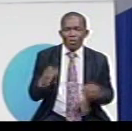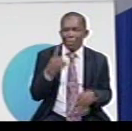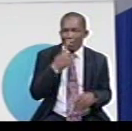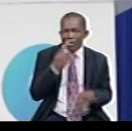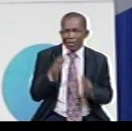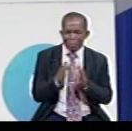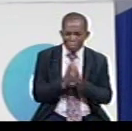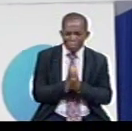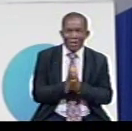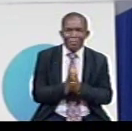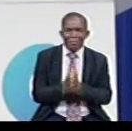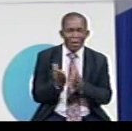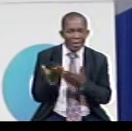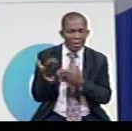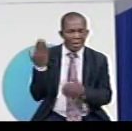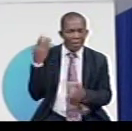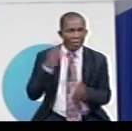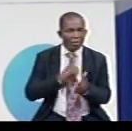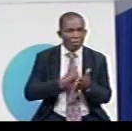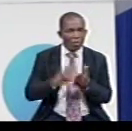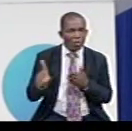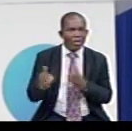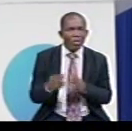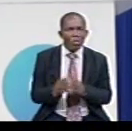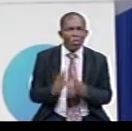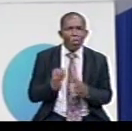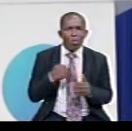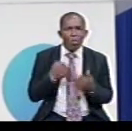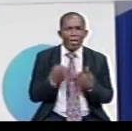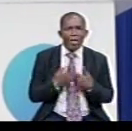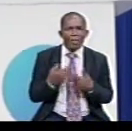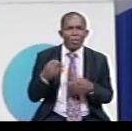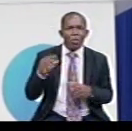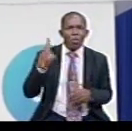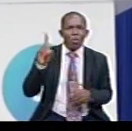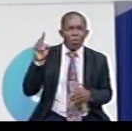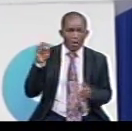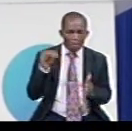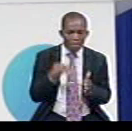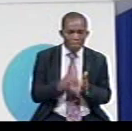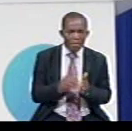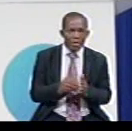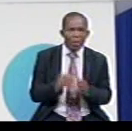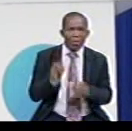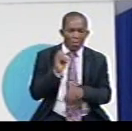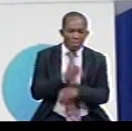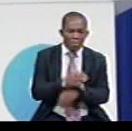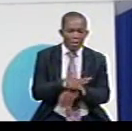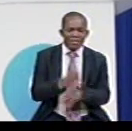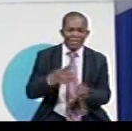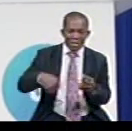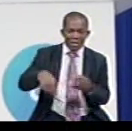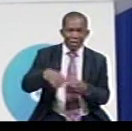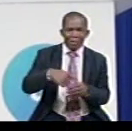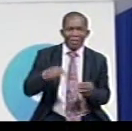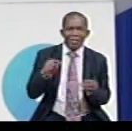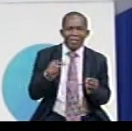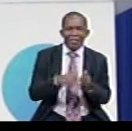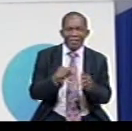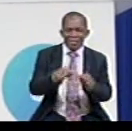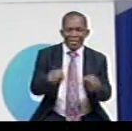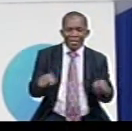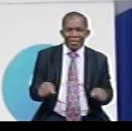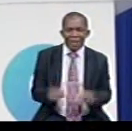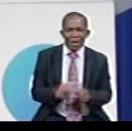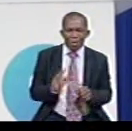Last week we had 1 million march, and especially around this area, We went to many